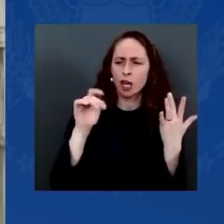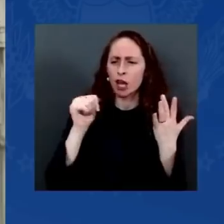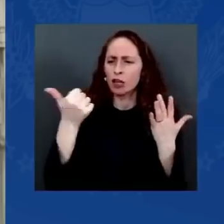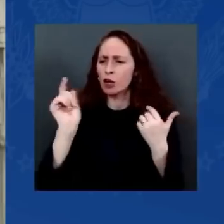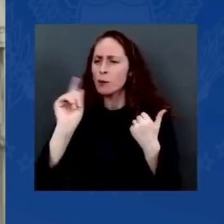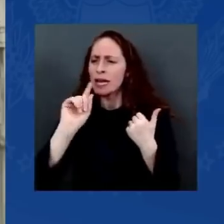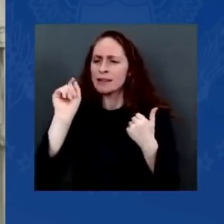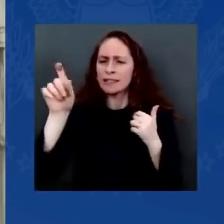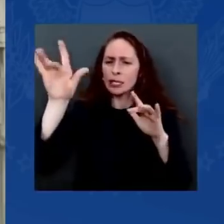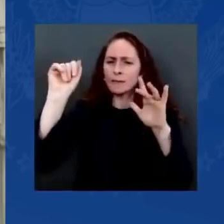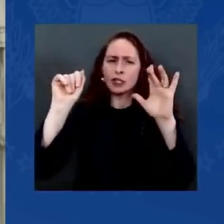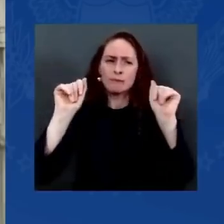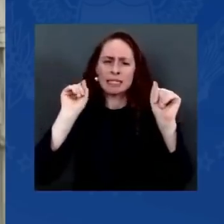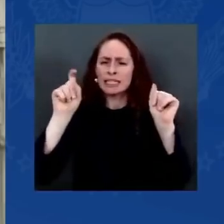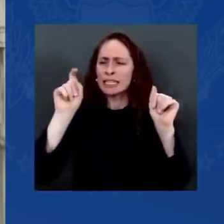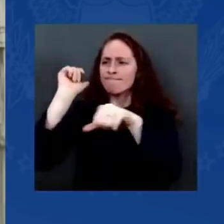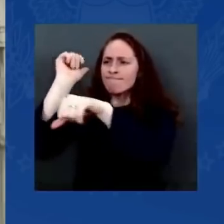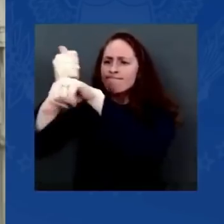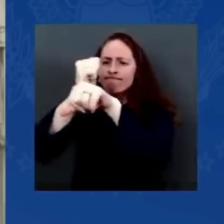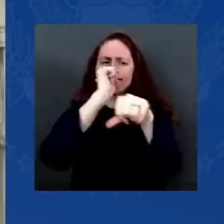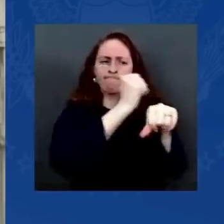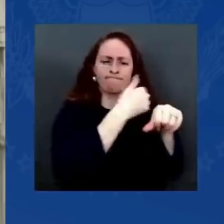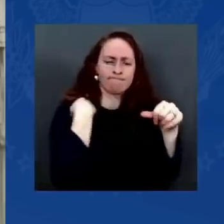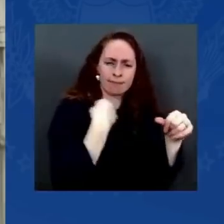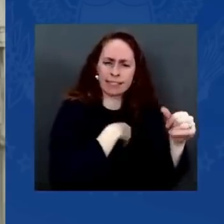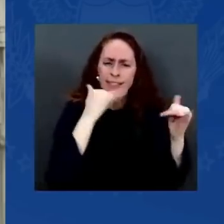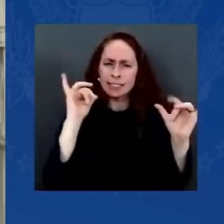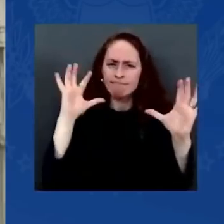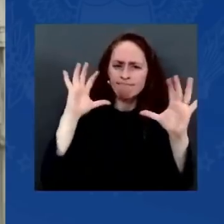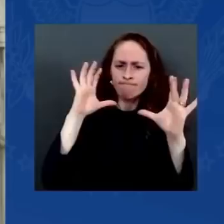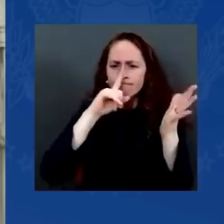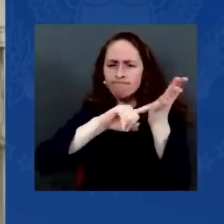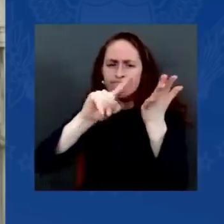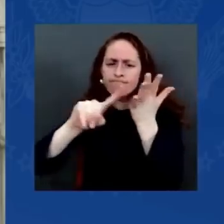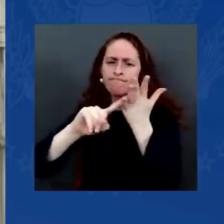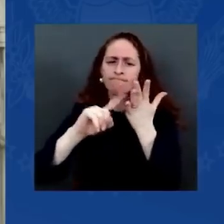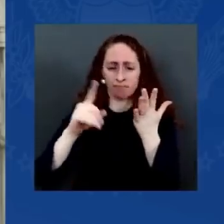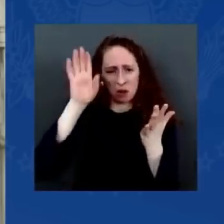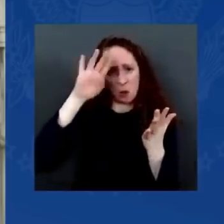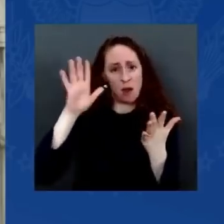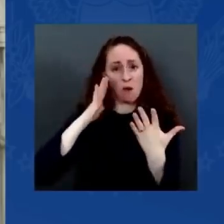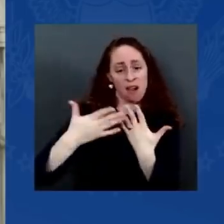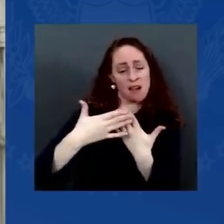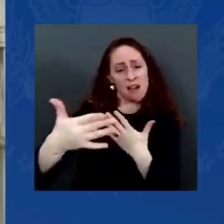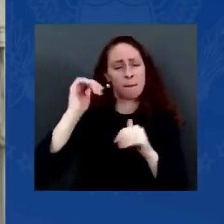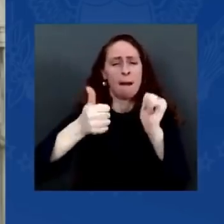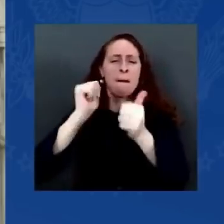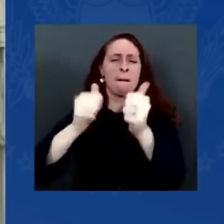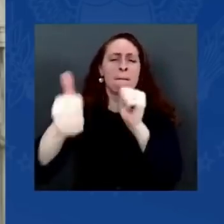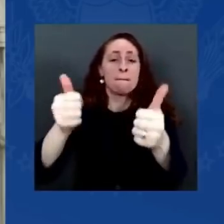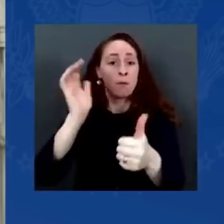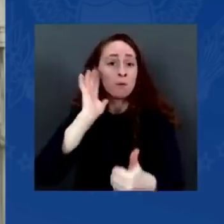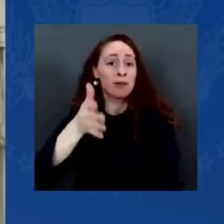booster appointments and just over the next few weeks. I also want to say a word to parents. If